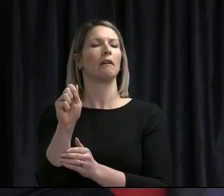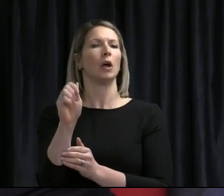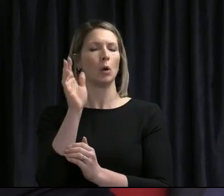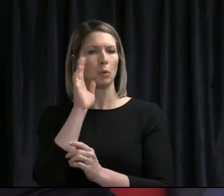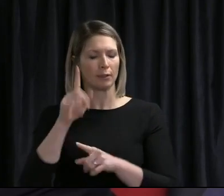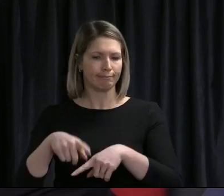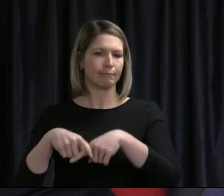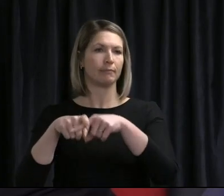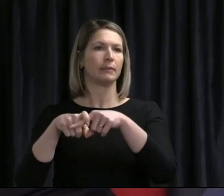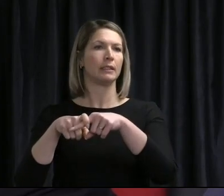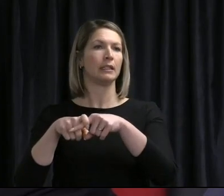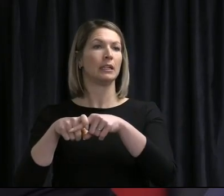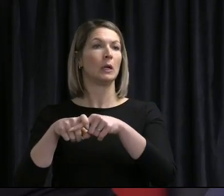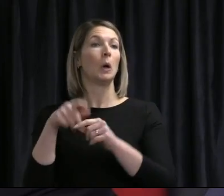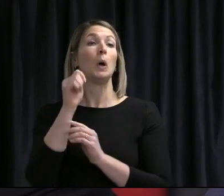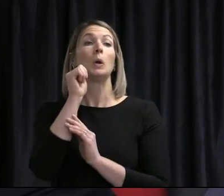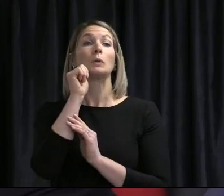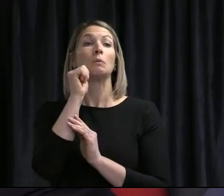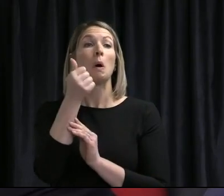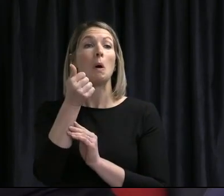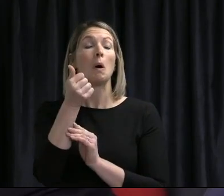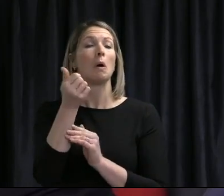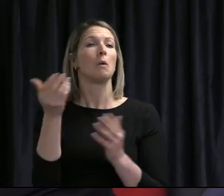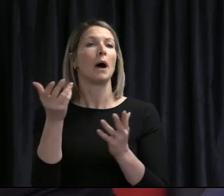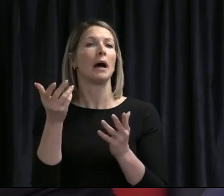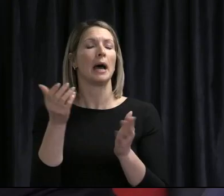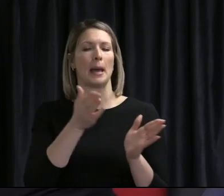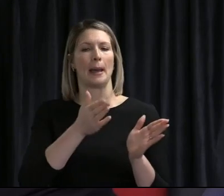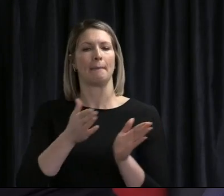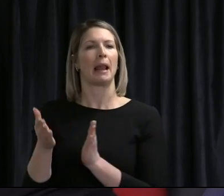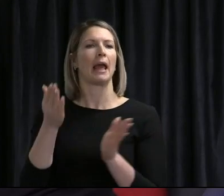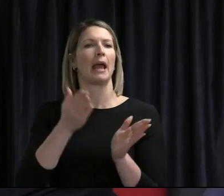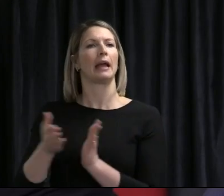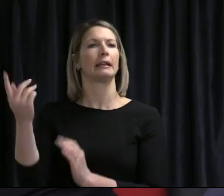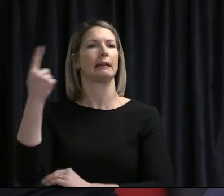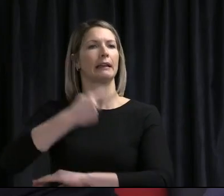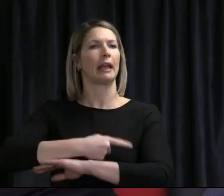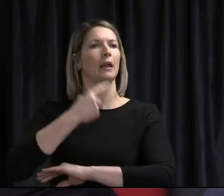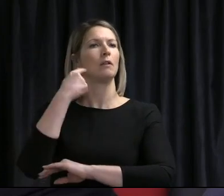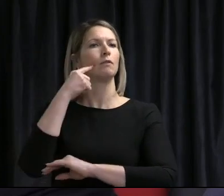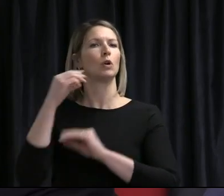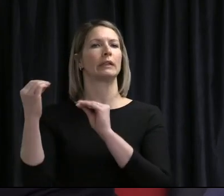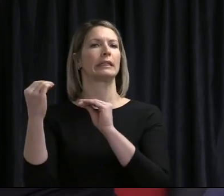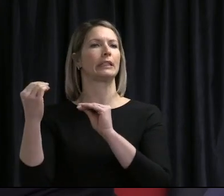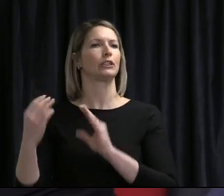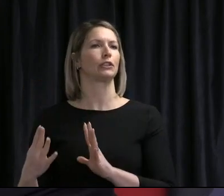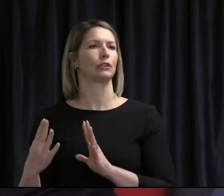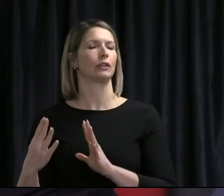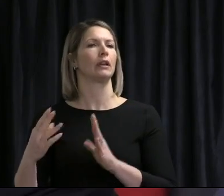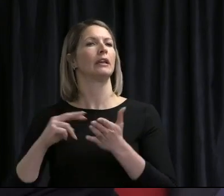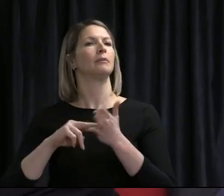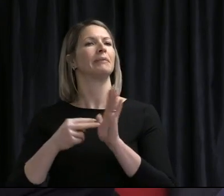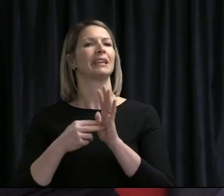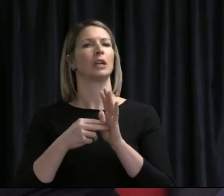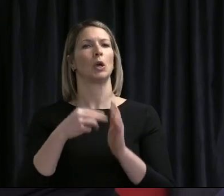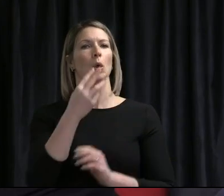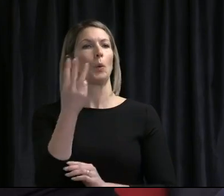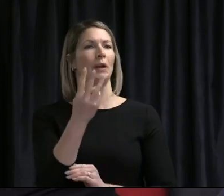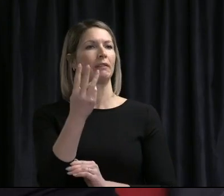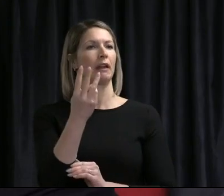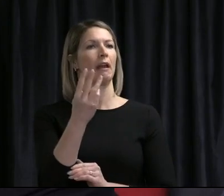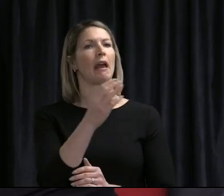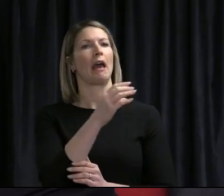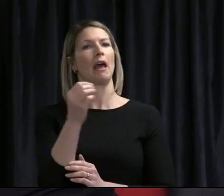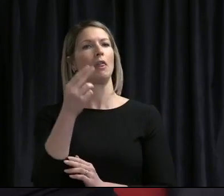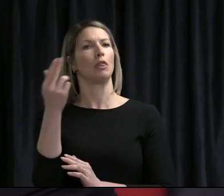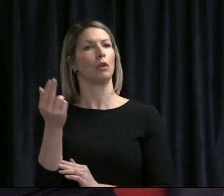Tomorrow will be used as a planning day for teachers in our school system, and on Wednesday and Thursday, schools will be open